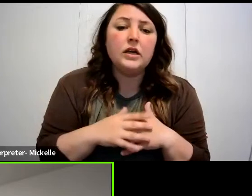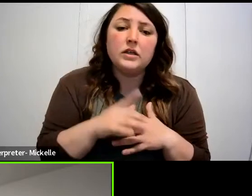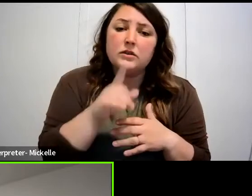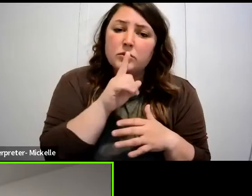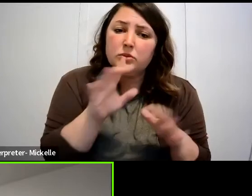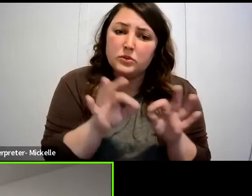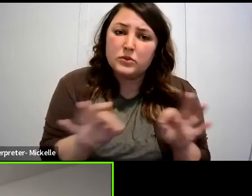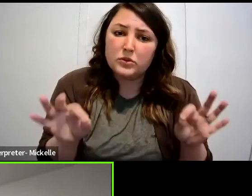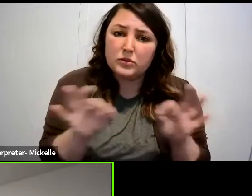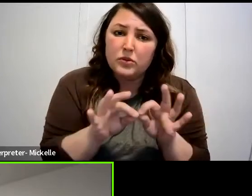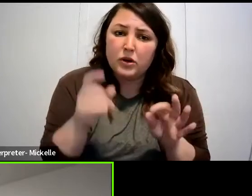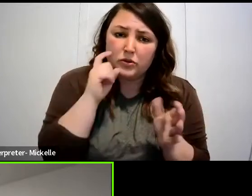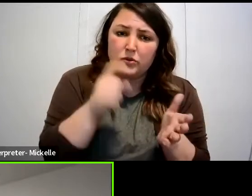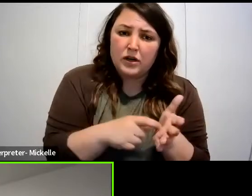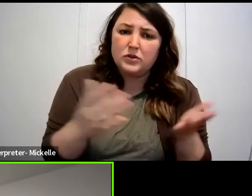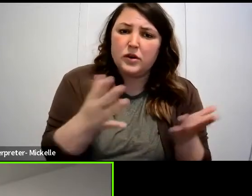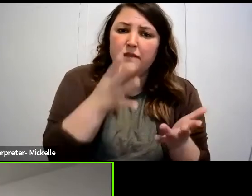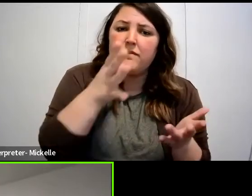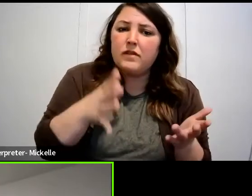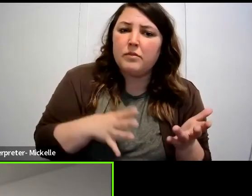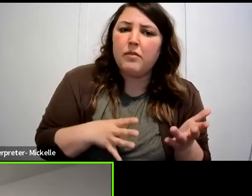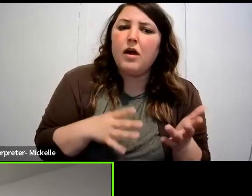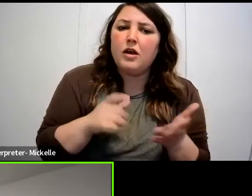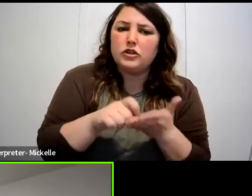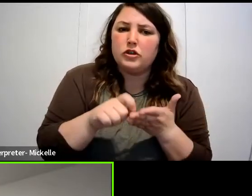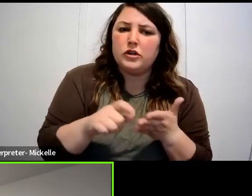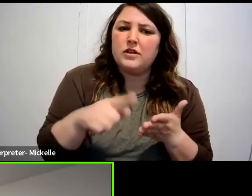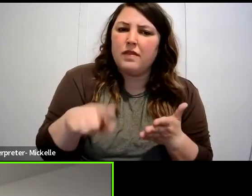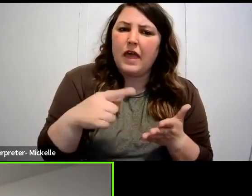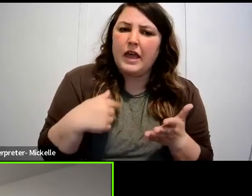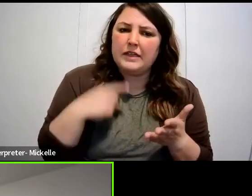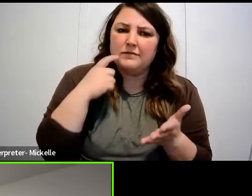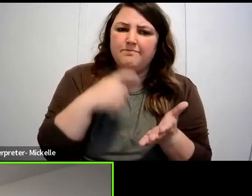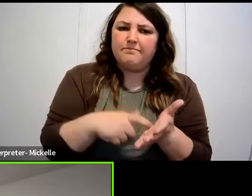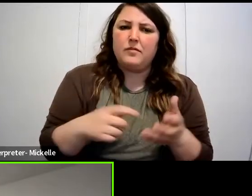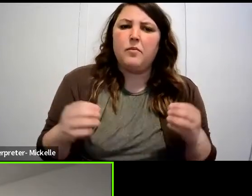more distinct risks in relation to their work.